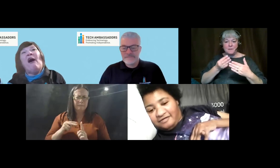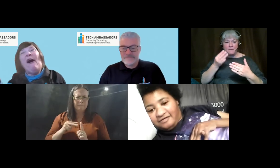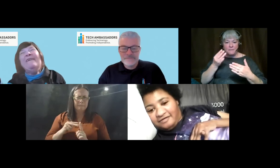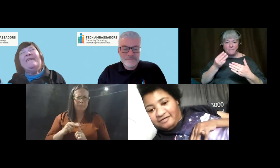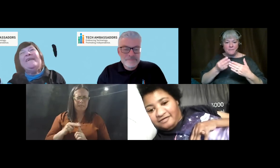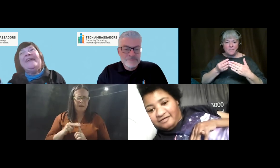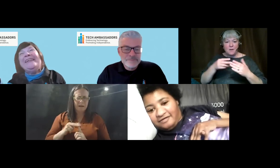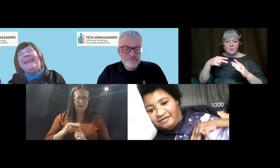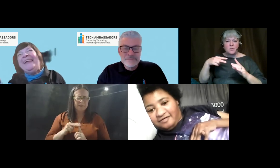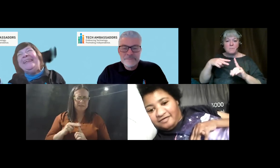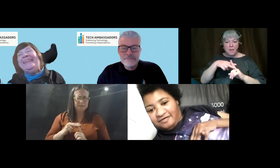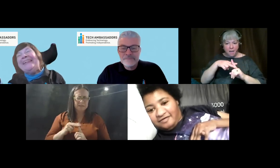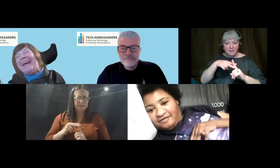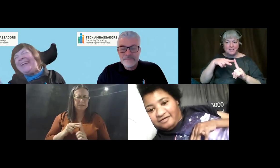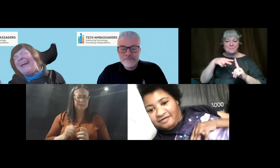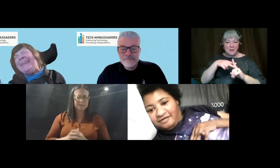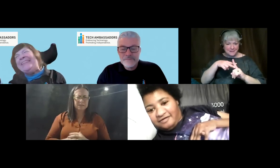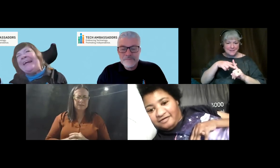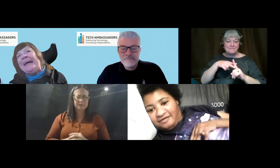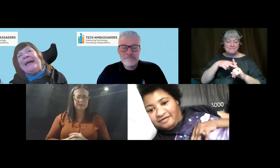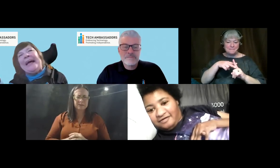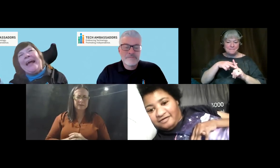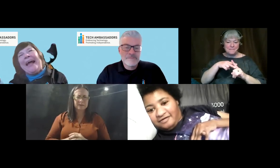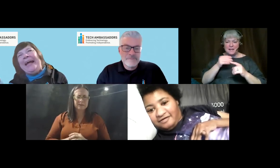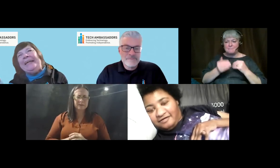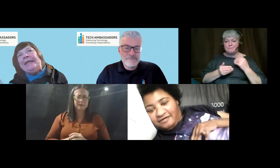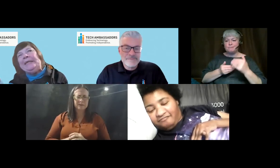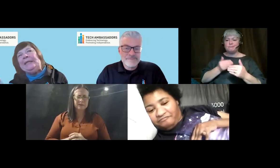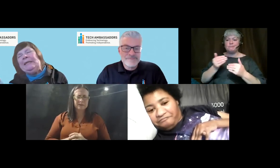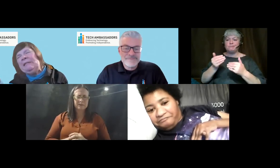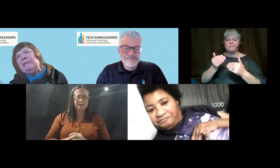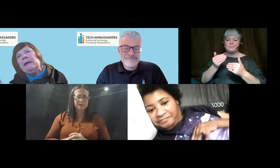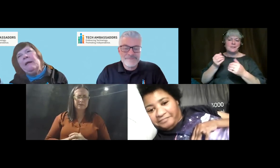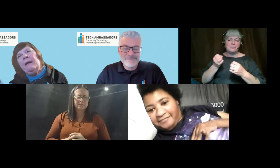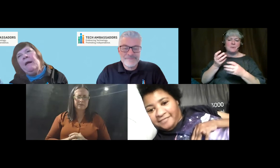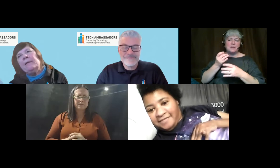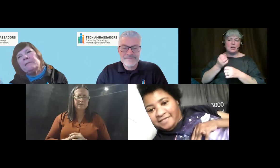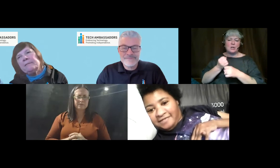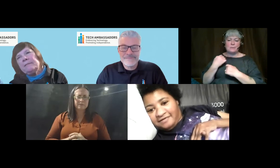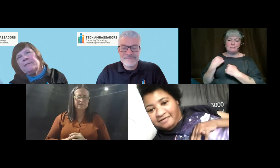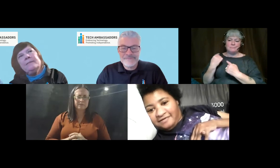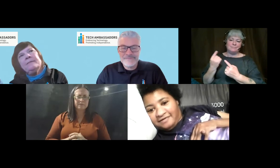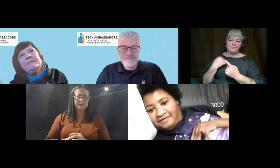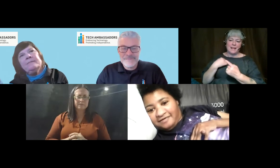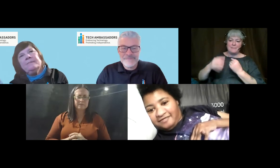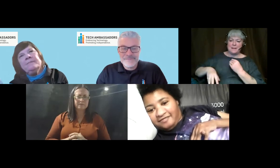so over the years, I kept adding to it.